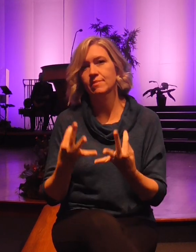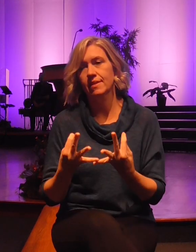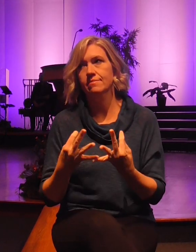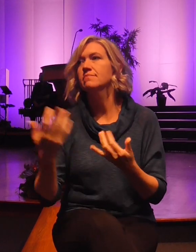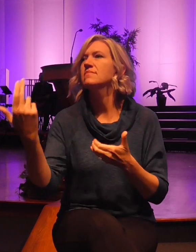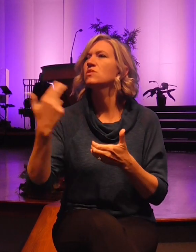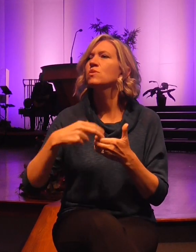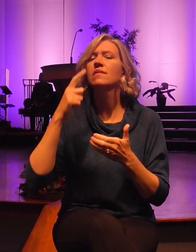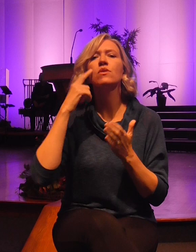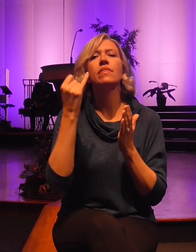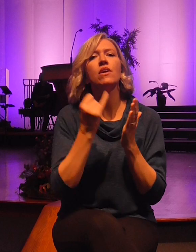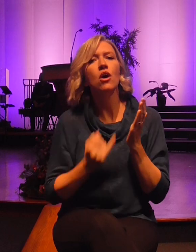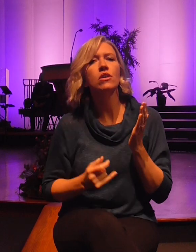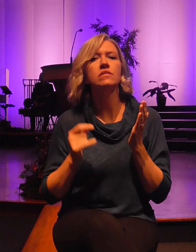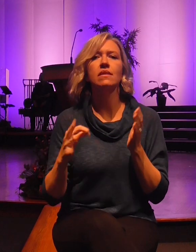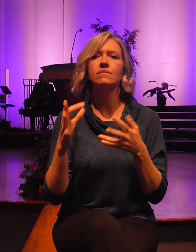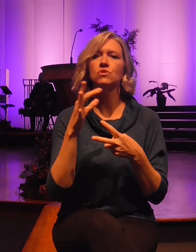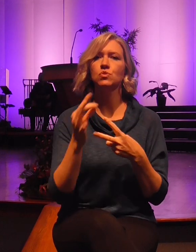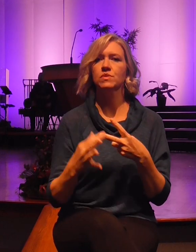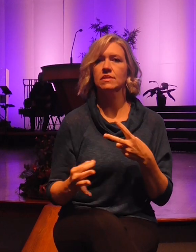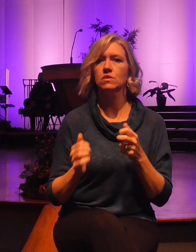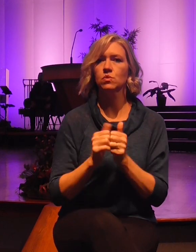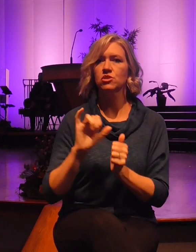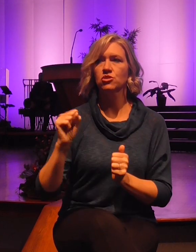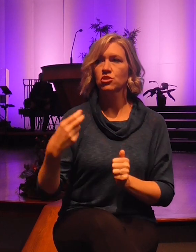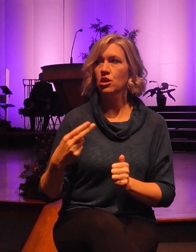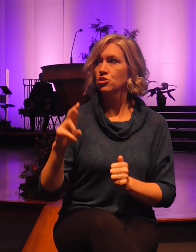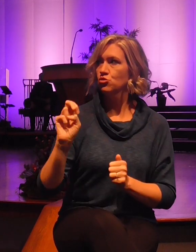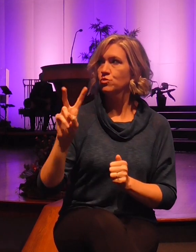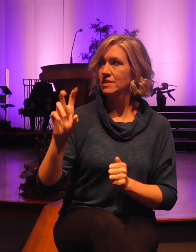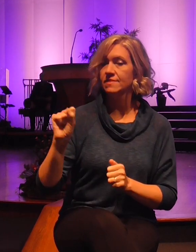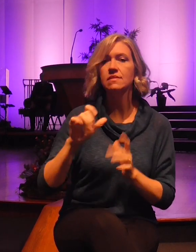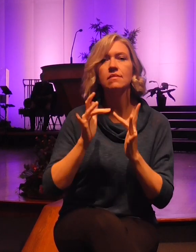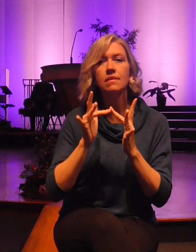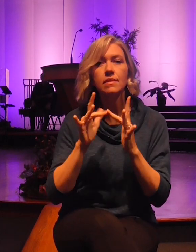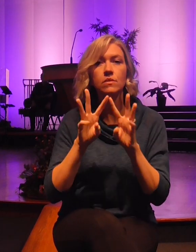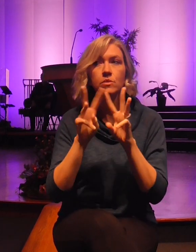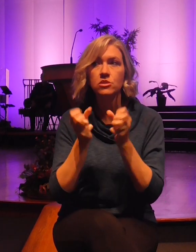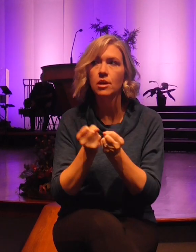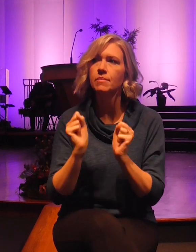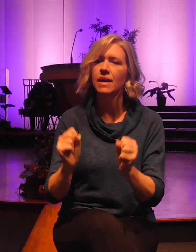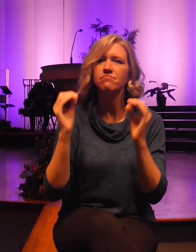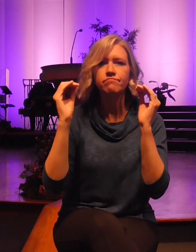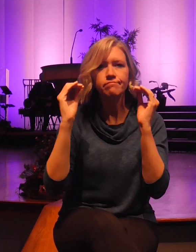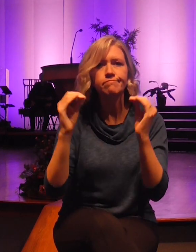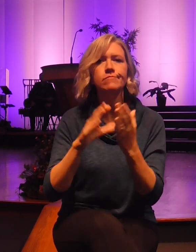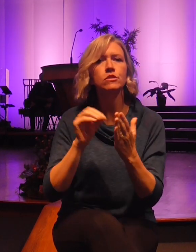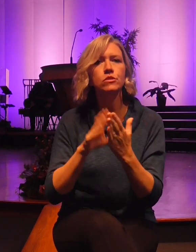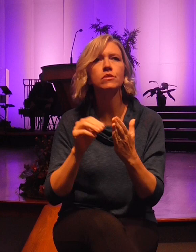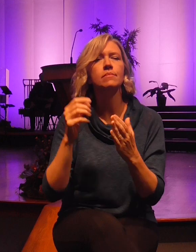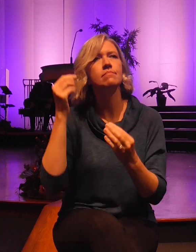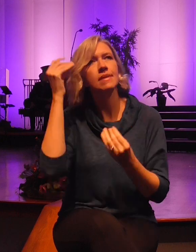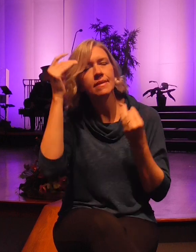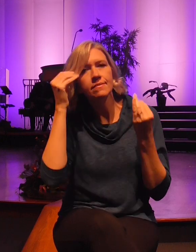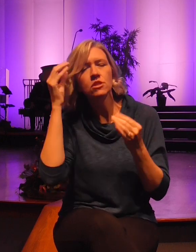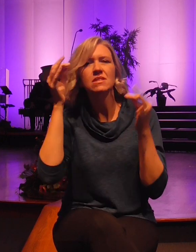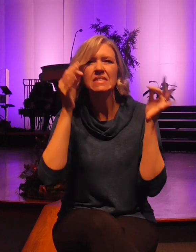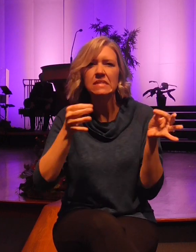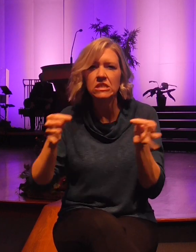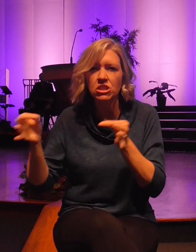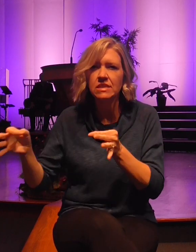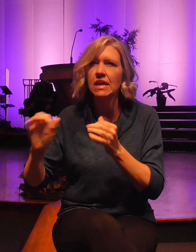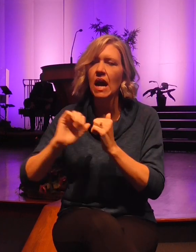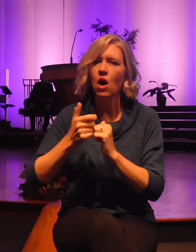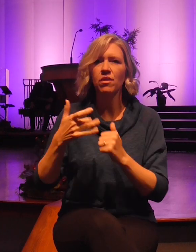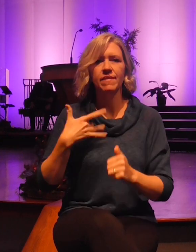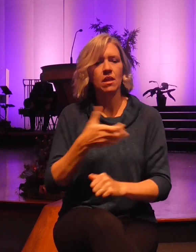us for The Art of Choosing with Josh Reeves, an online workshop where you will learn the art of mindful decision-making, empowering you to navigate